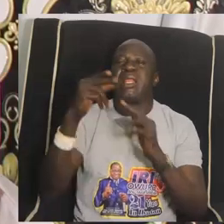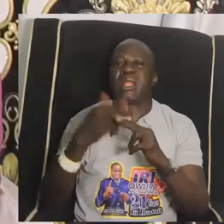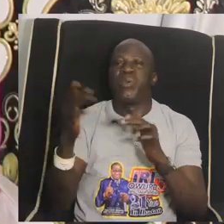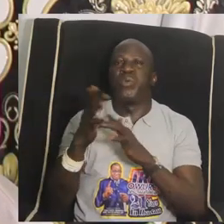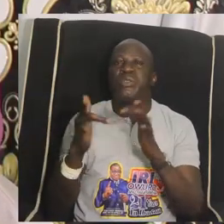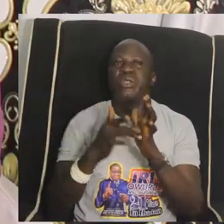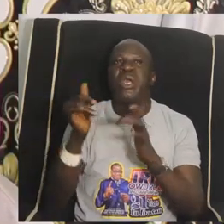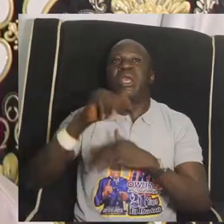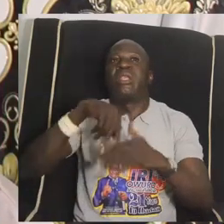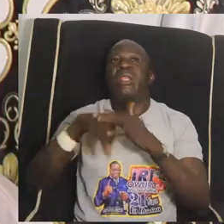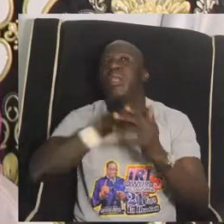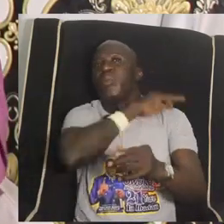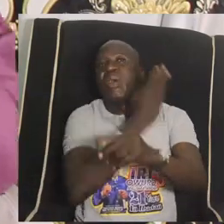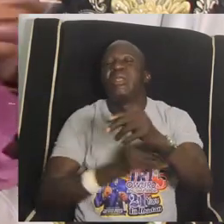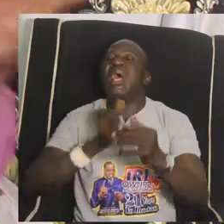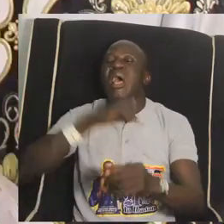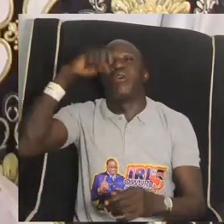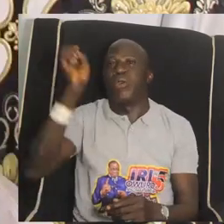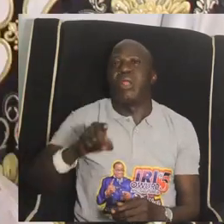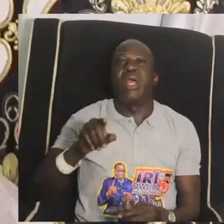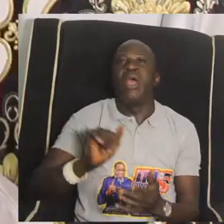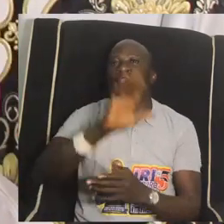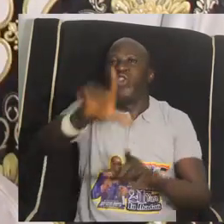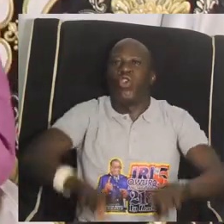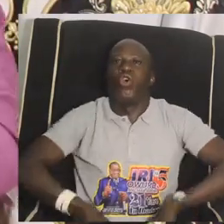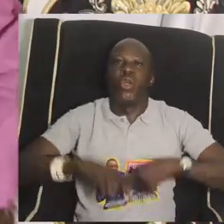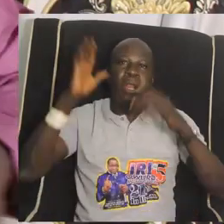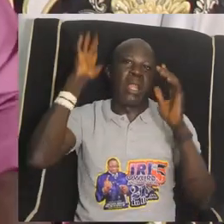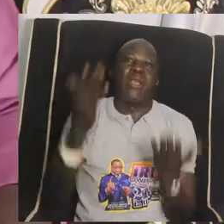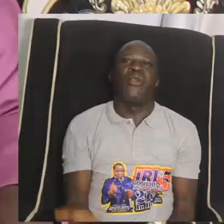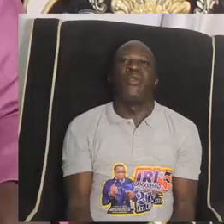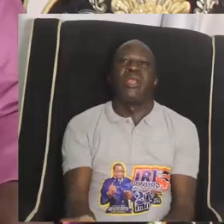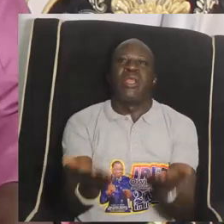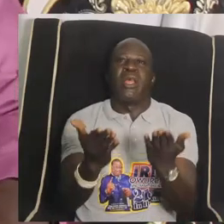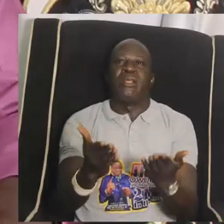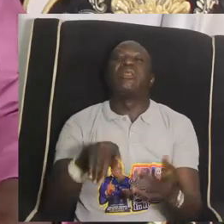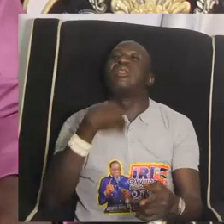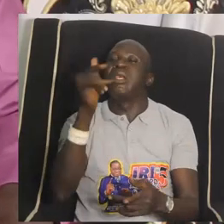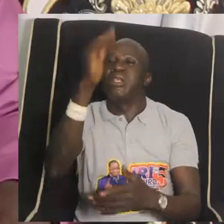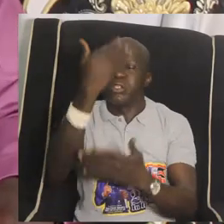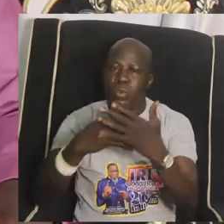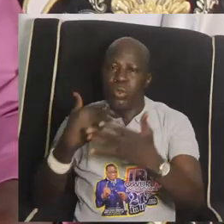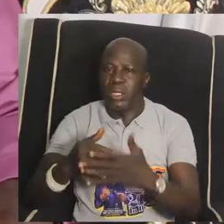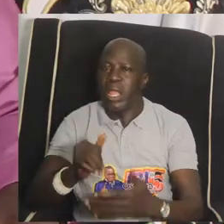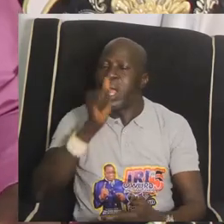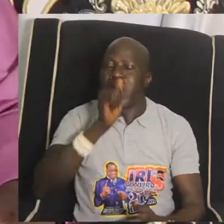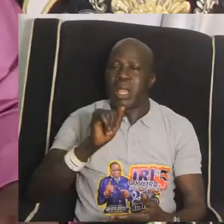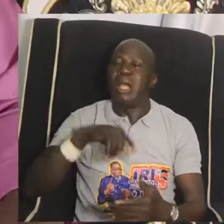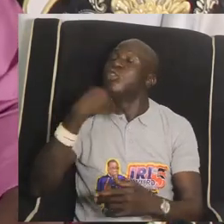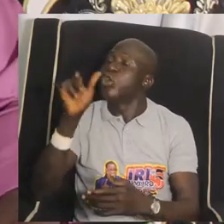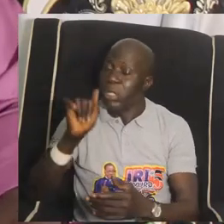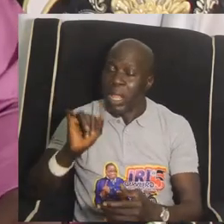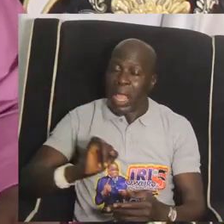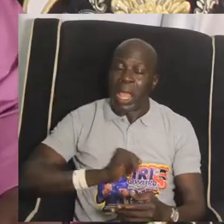the name of Jesus, in the mighty name of Jesus, I declare, Amen. Face somebody, and show